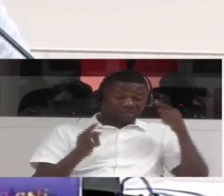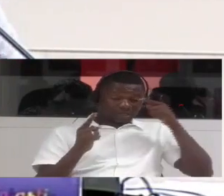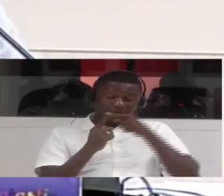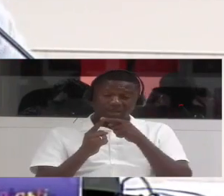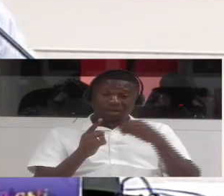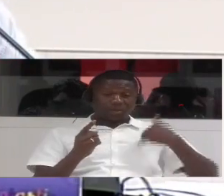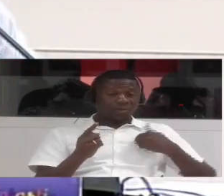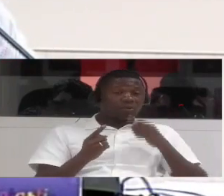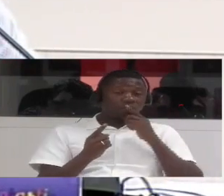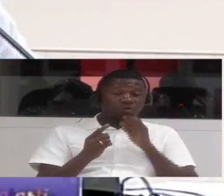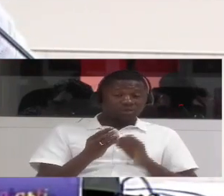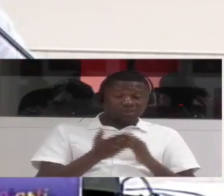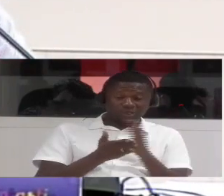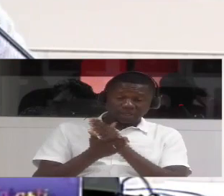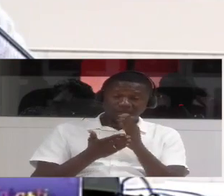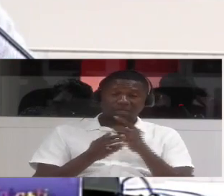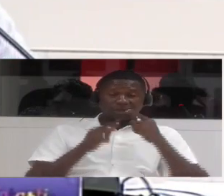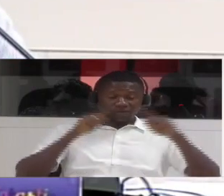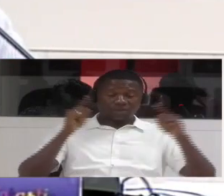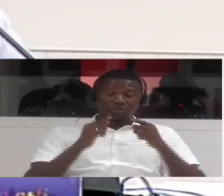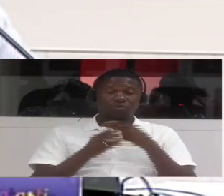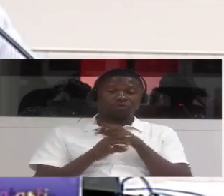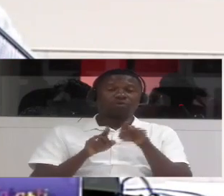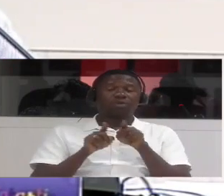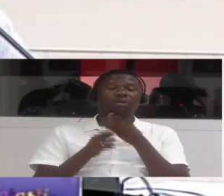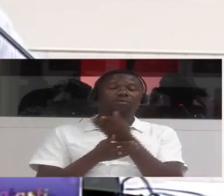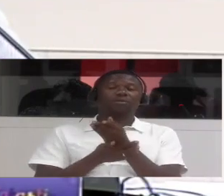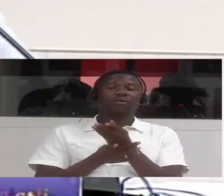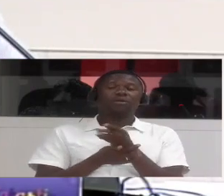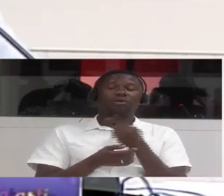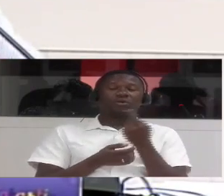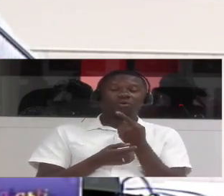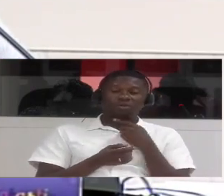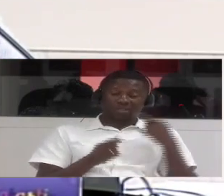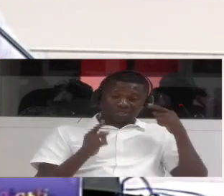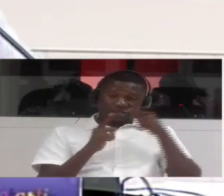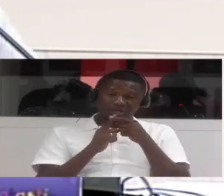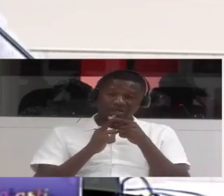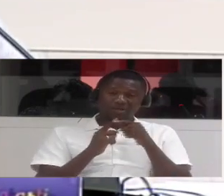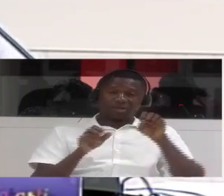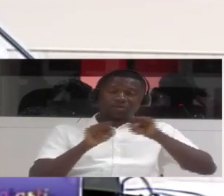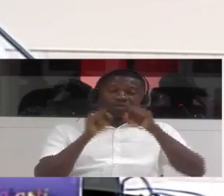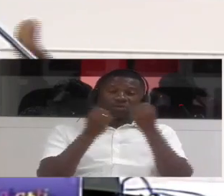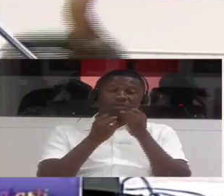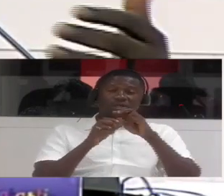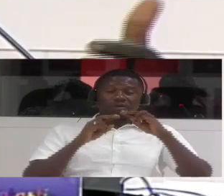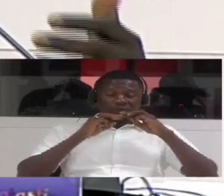also, it targeted social media activism by not necessarily journalists, but you had a lot of young people that